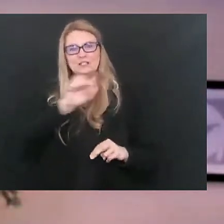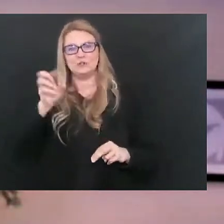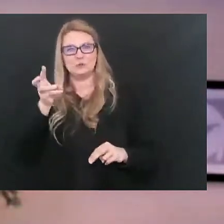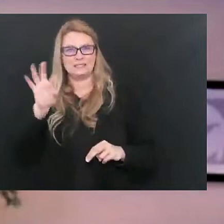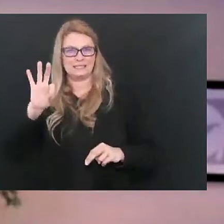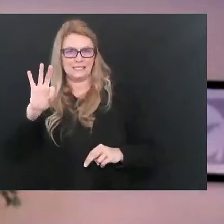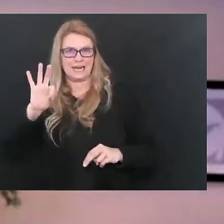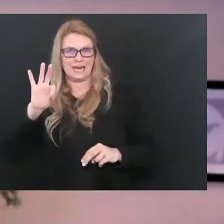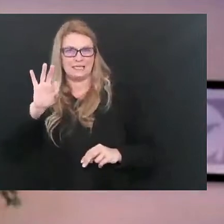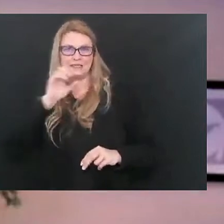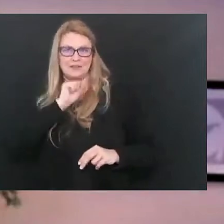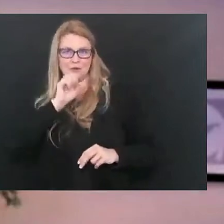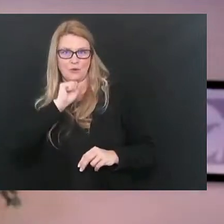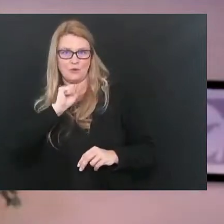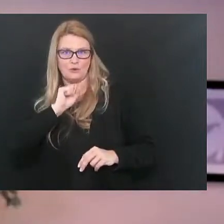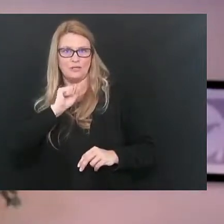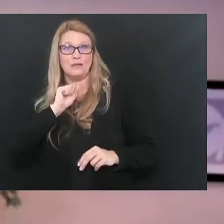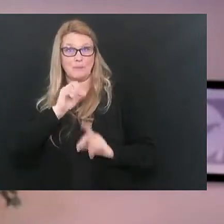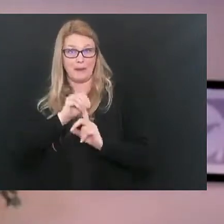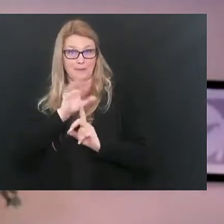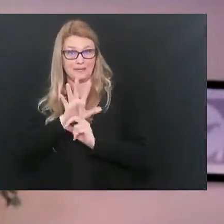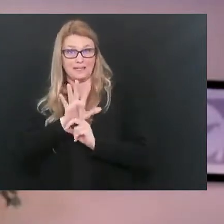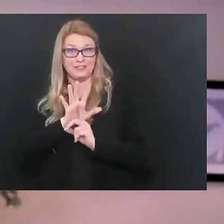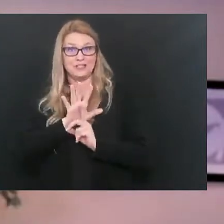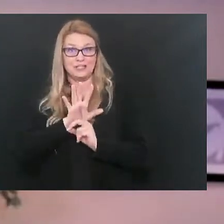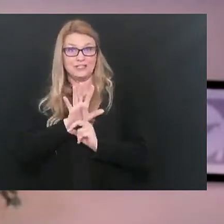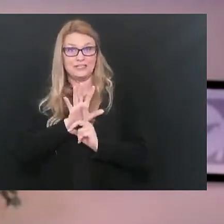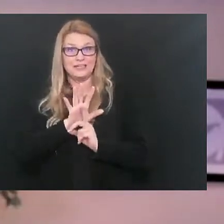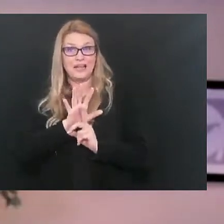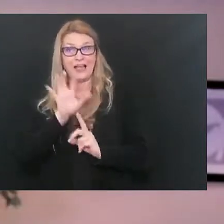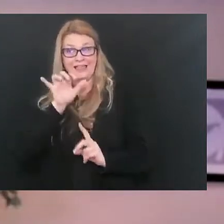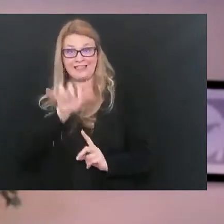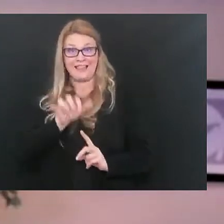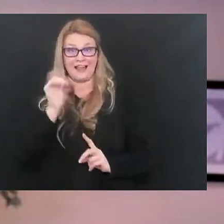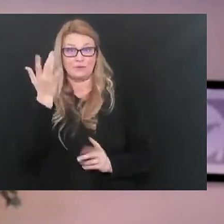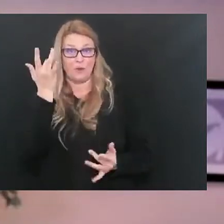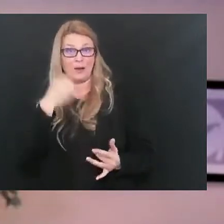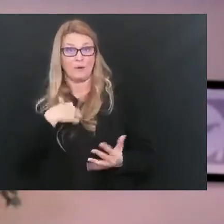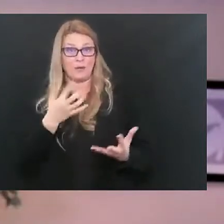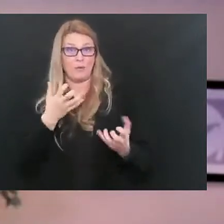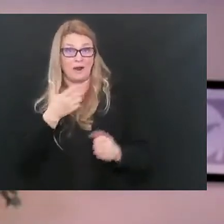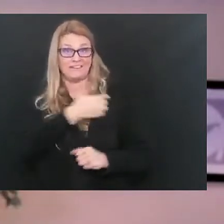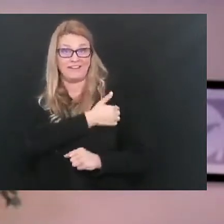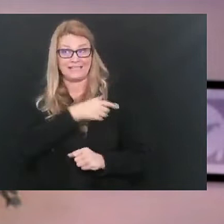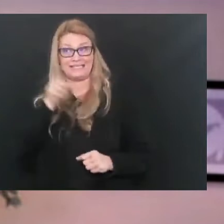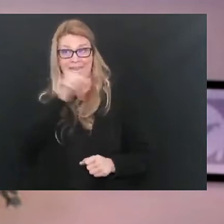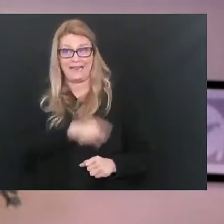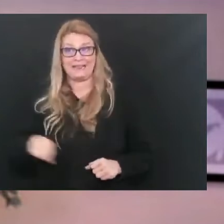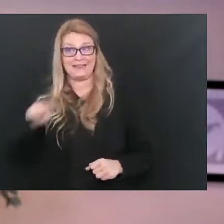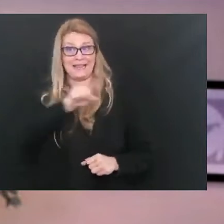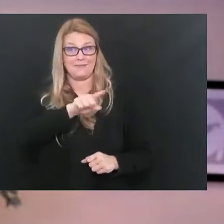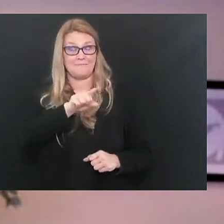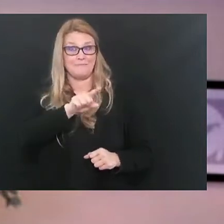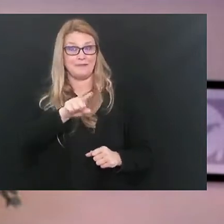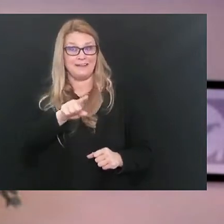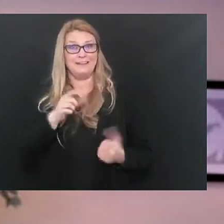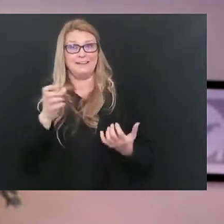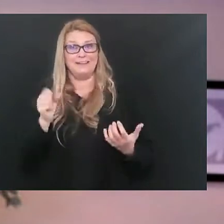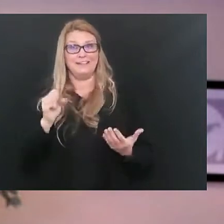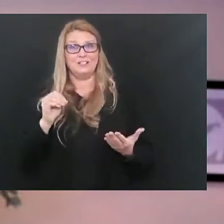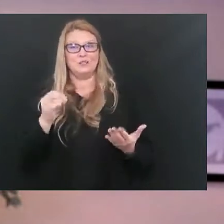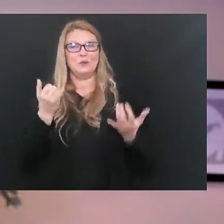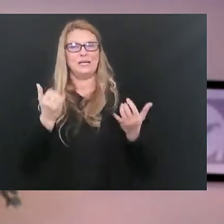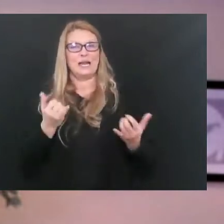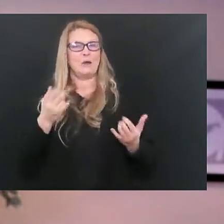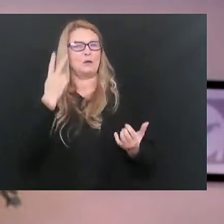of our population, which is really why we want to vaccinate people over 50 with real discipline. But also we're starting to see a little bit